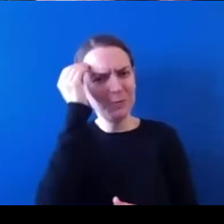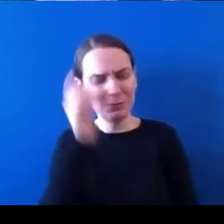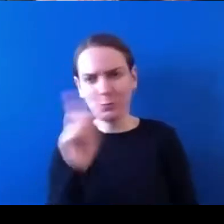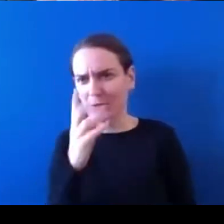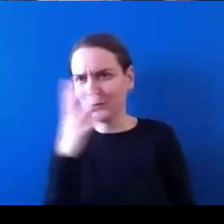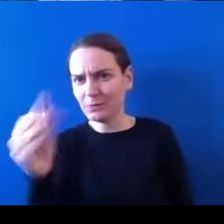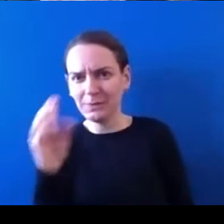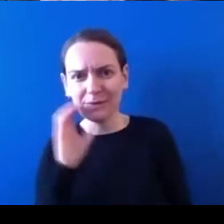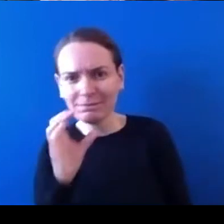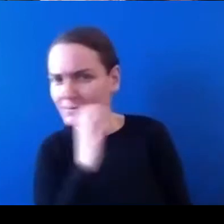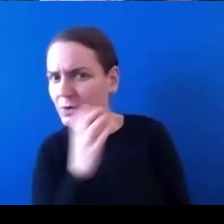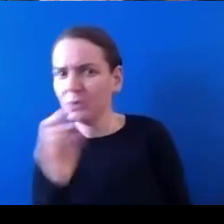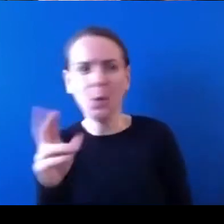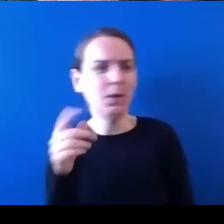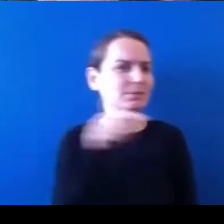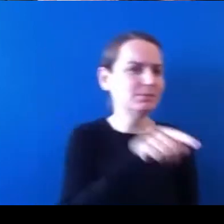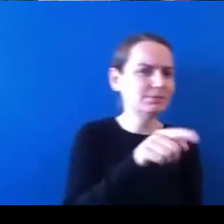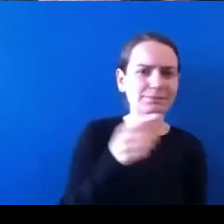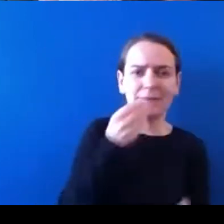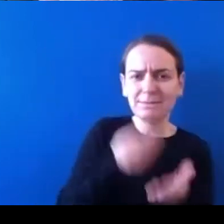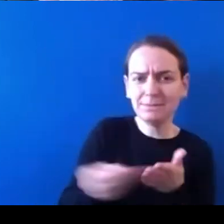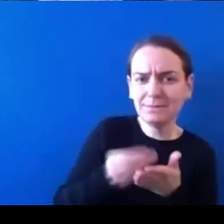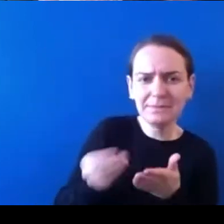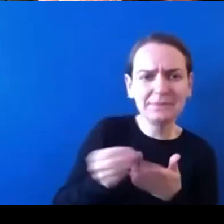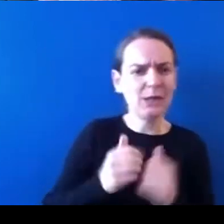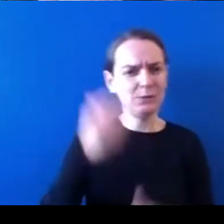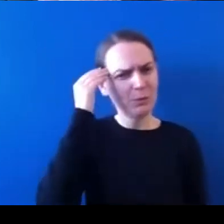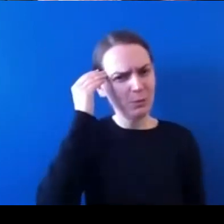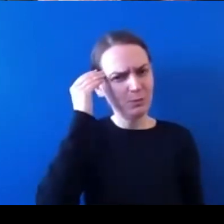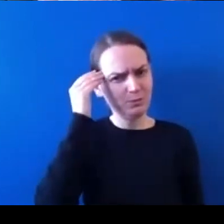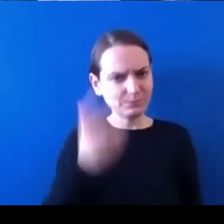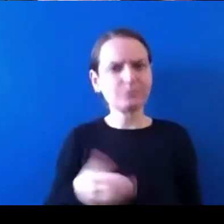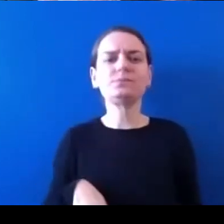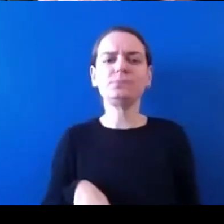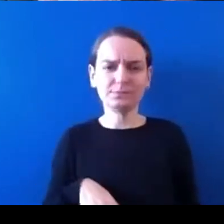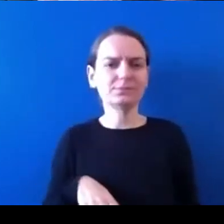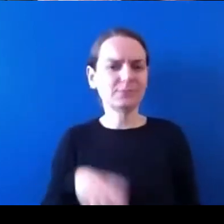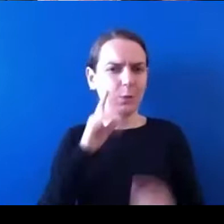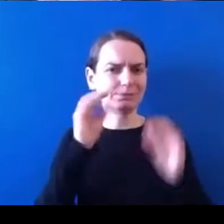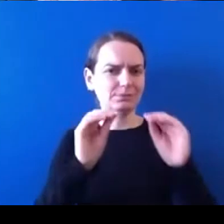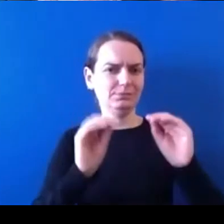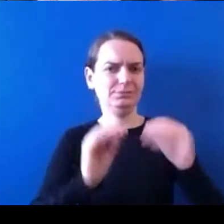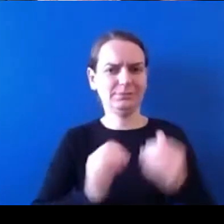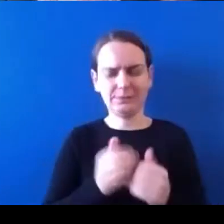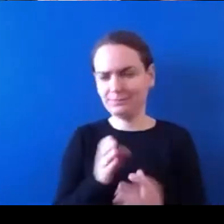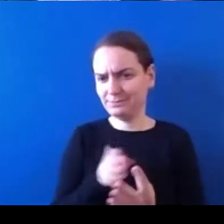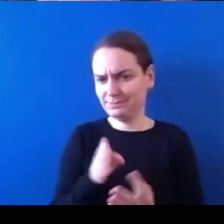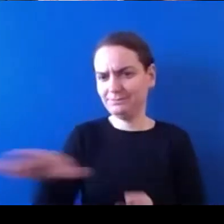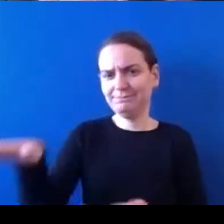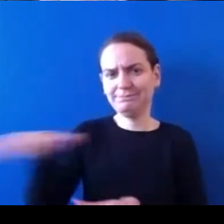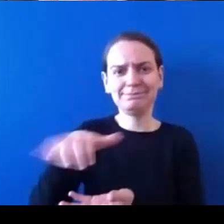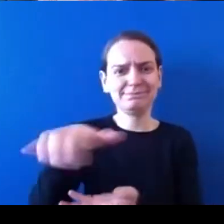areas and how you plan to do that. And then also how you access what's the menu for the